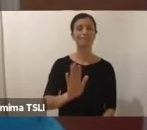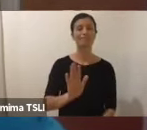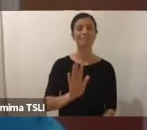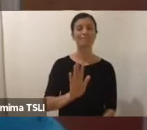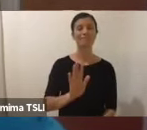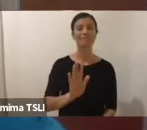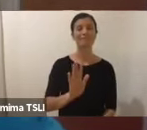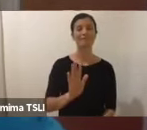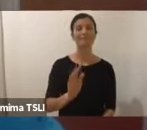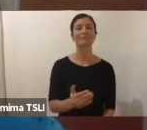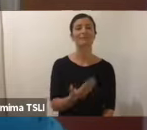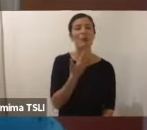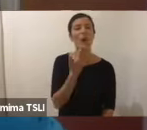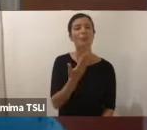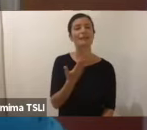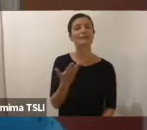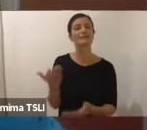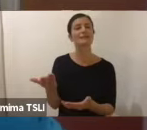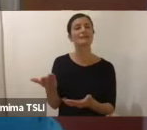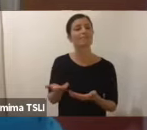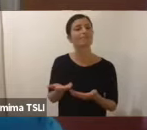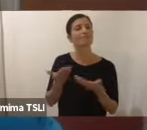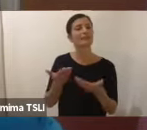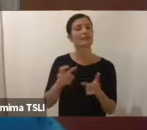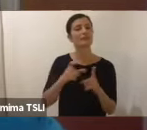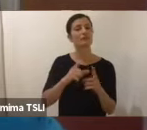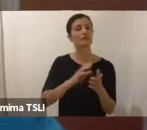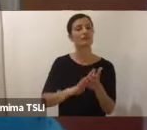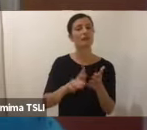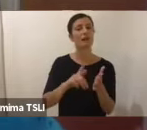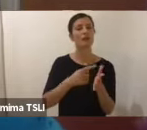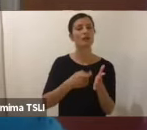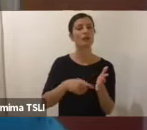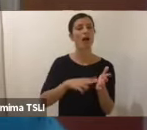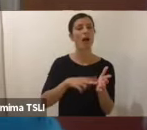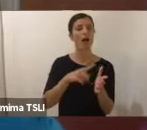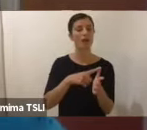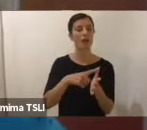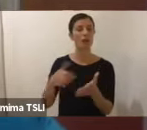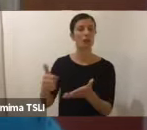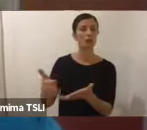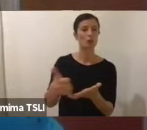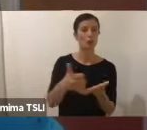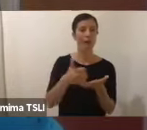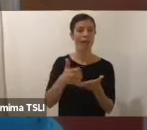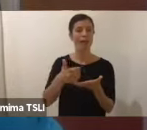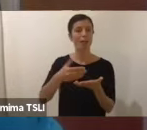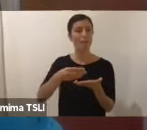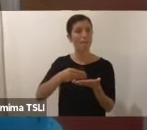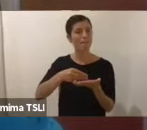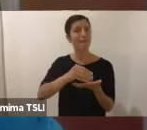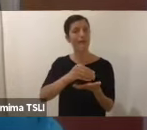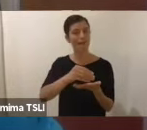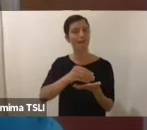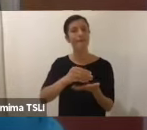give some dana to help us pay for this and also for the webinar which costs money so please